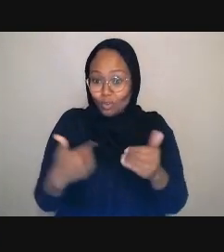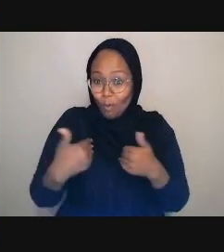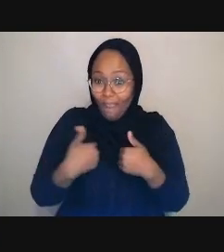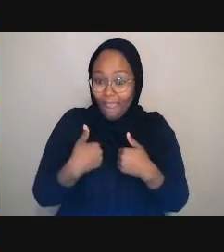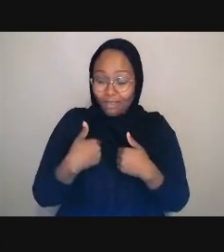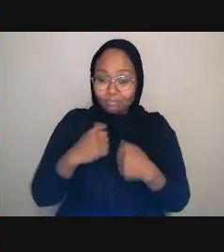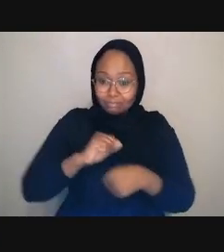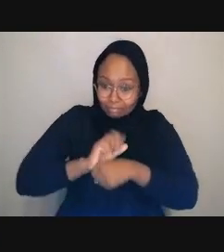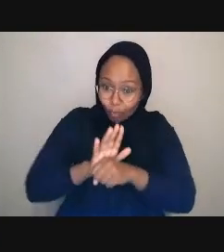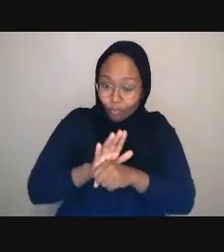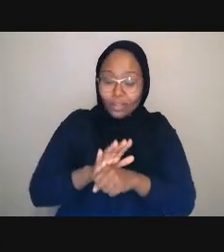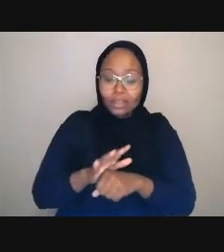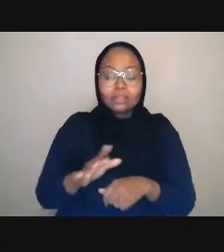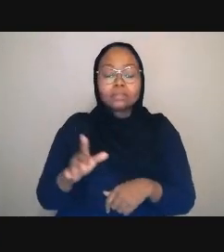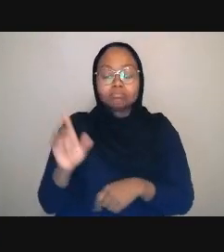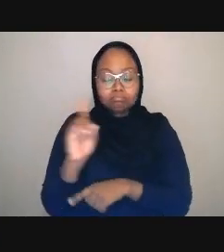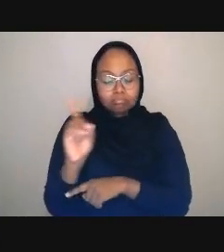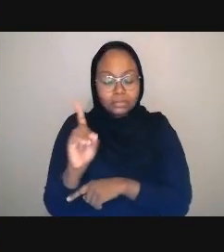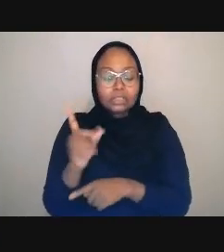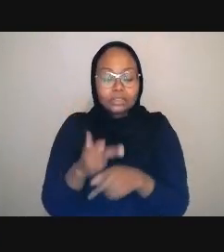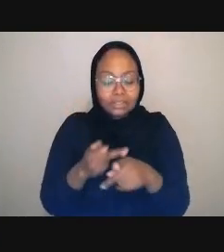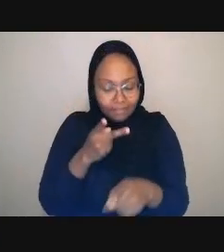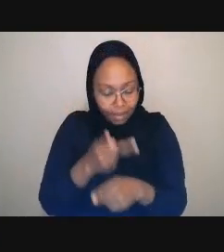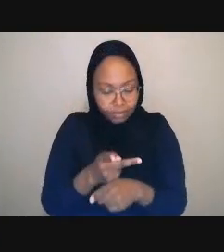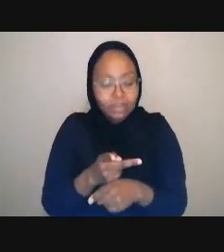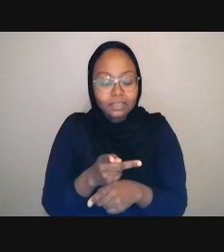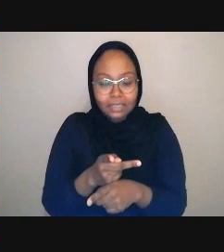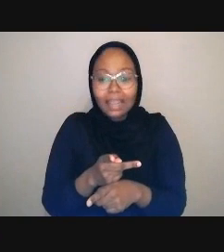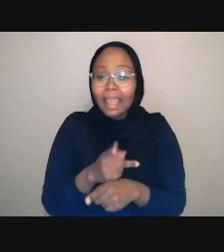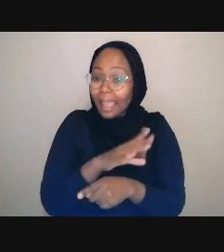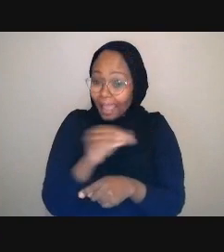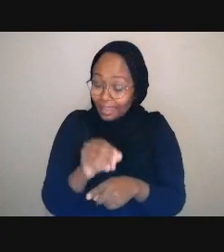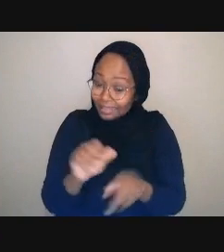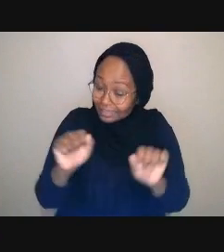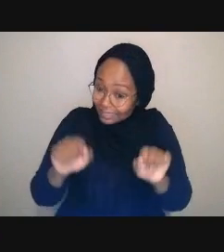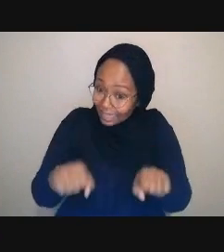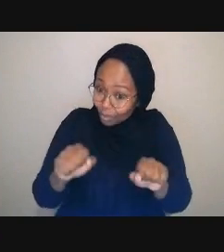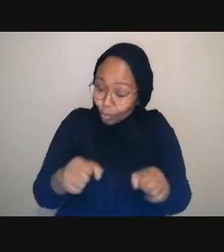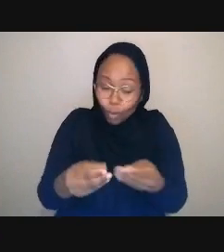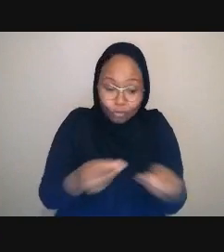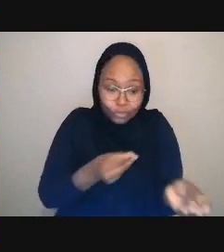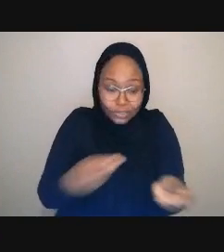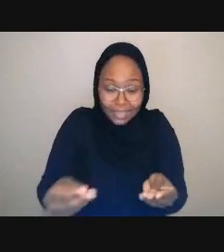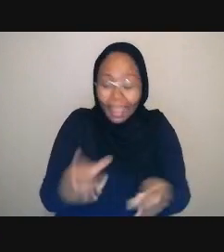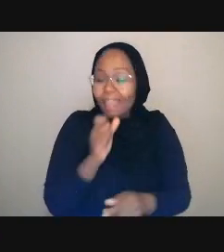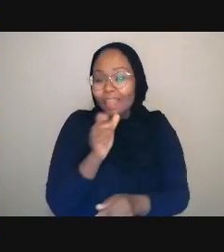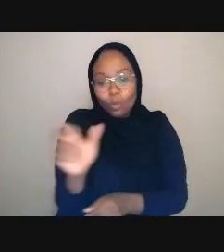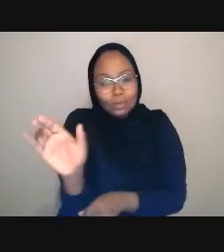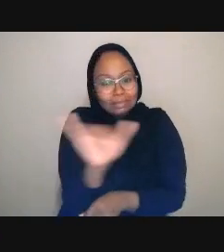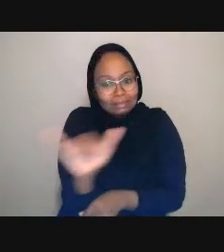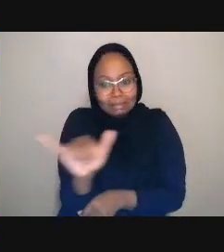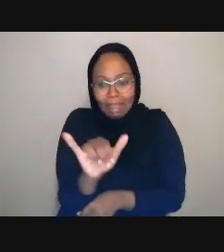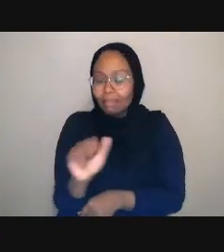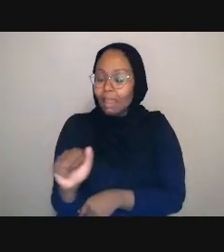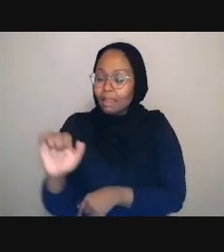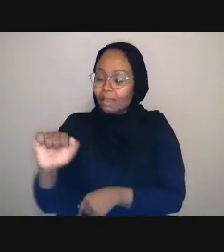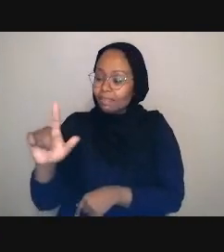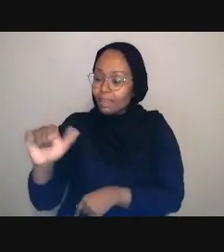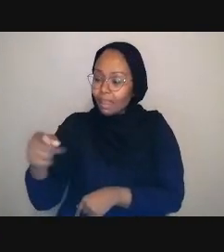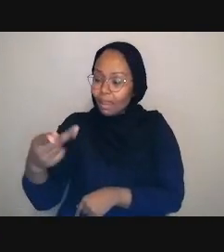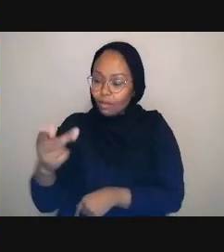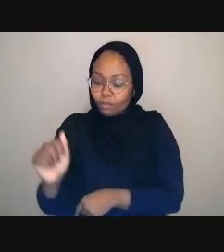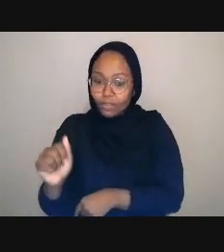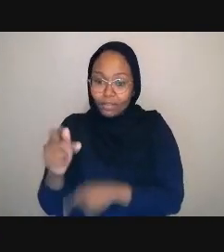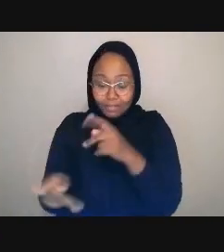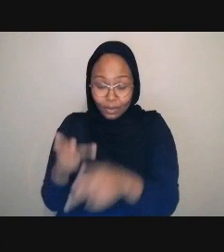transmitting that infection to someone else. This was not the case with the alpha variant. If you were